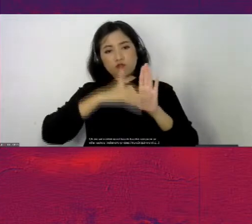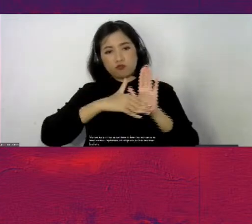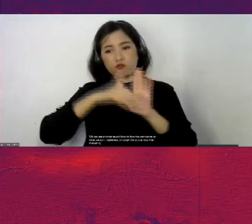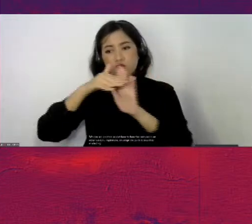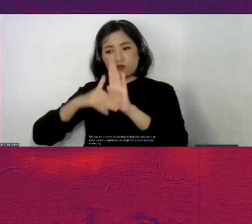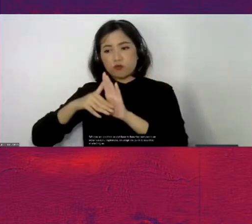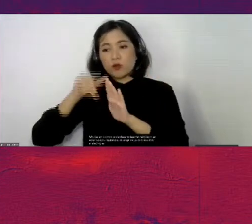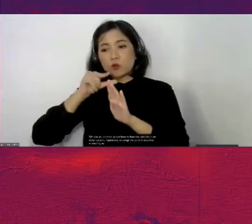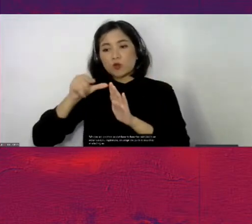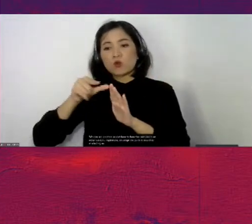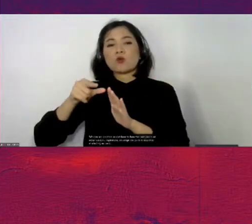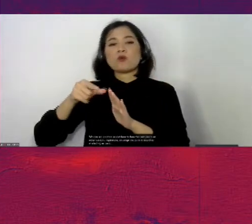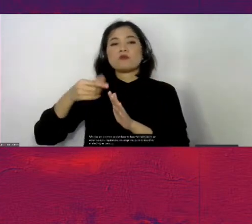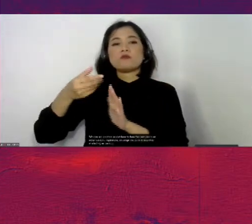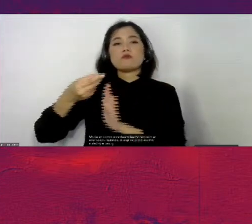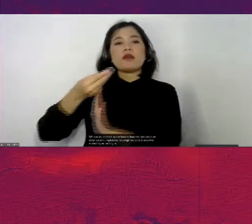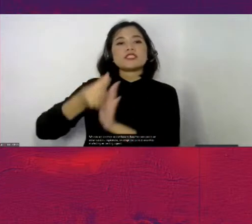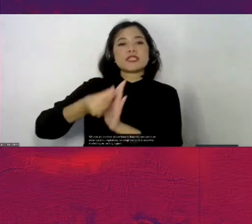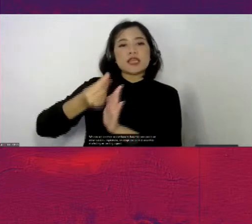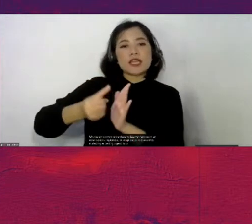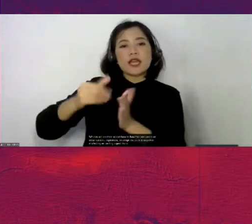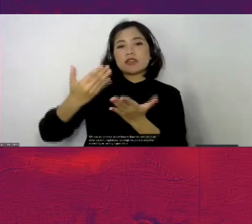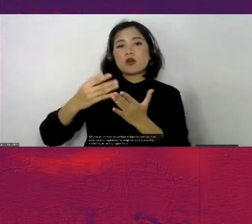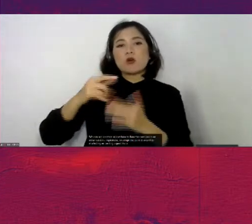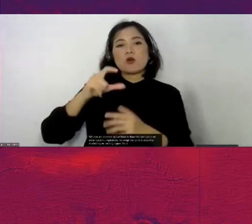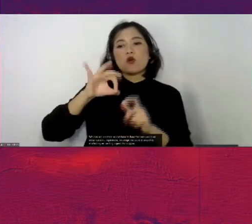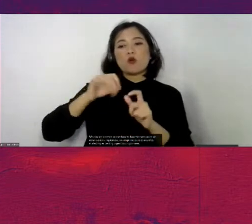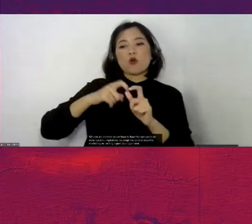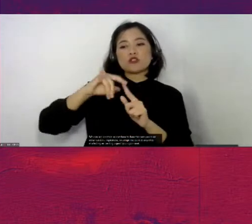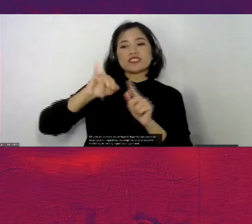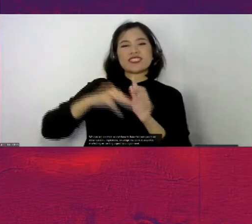or costing aspect. Yeah. Okay, next.